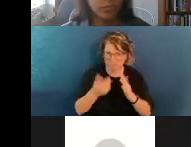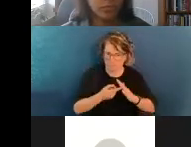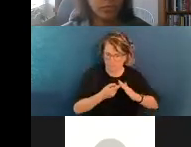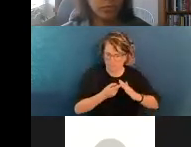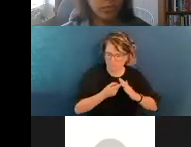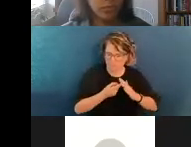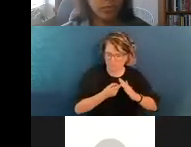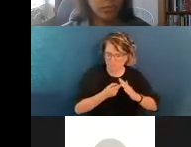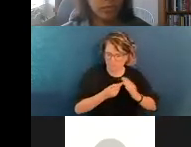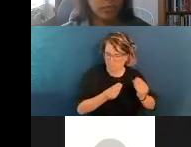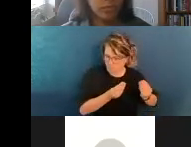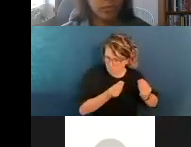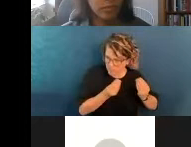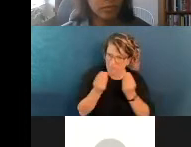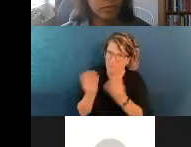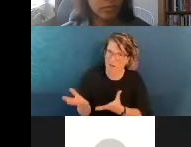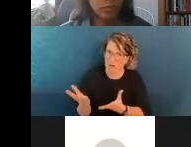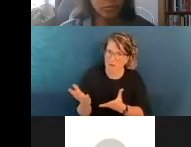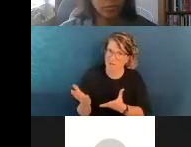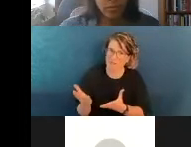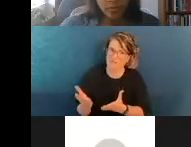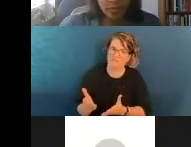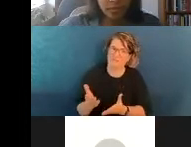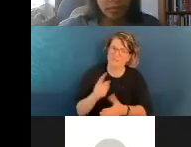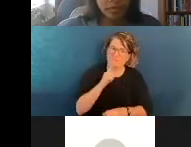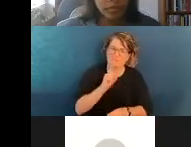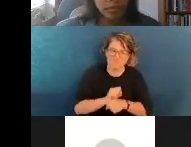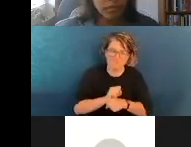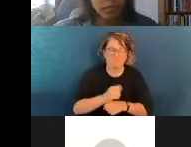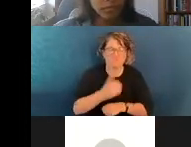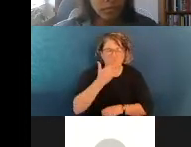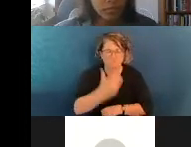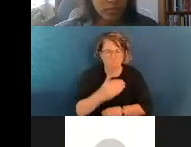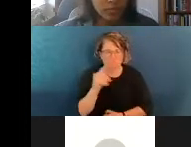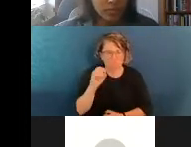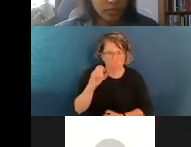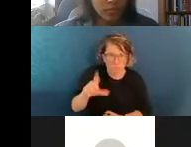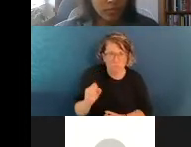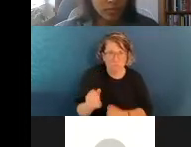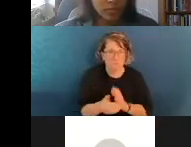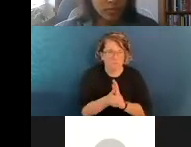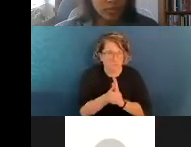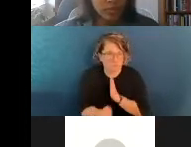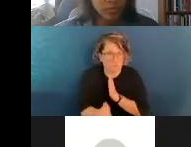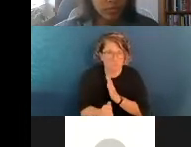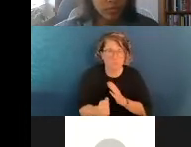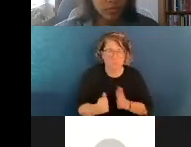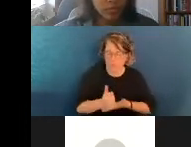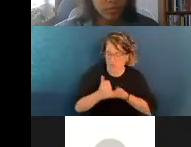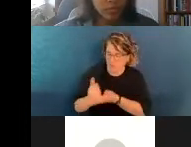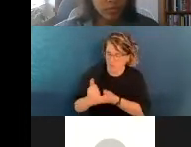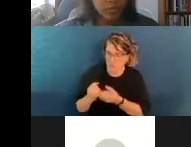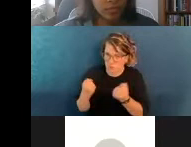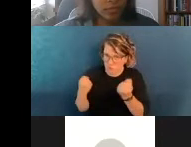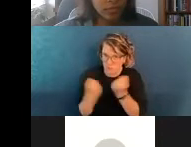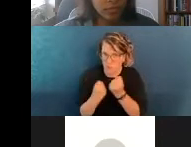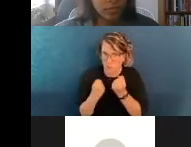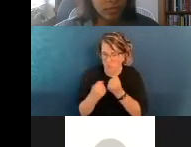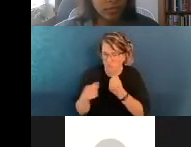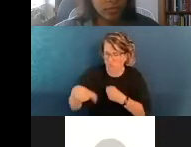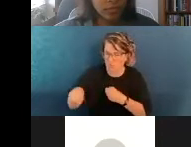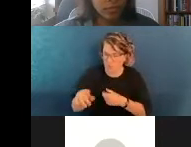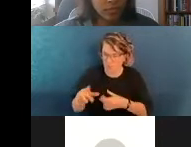provide concrete practical tools and skills that will support respectful relationships, and also